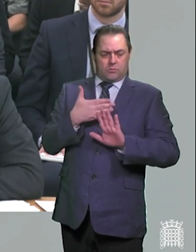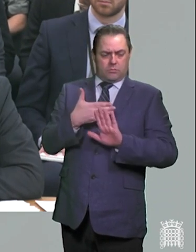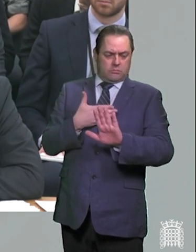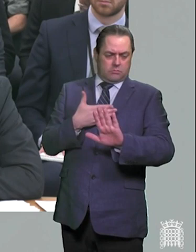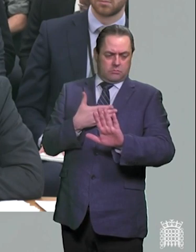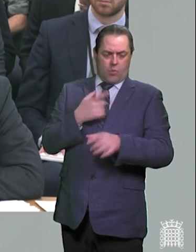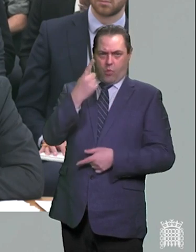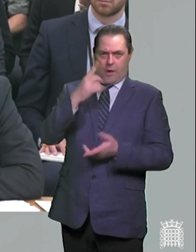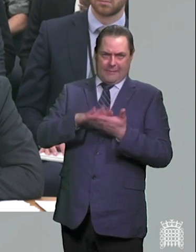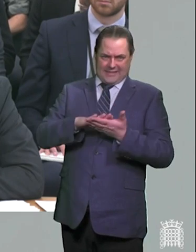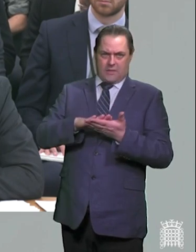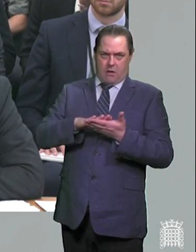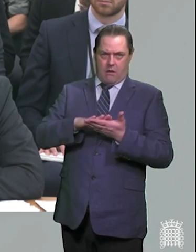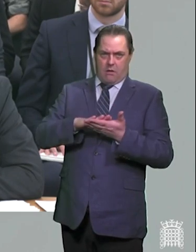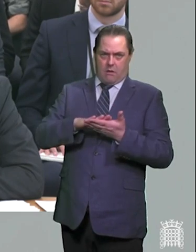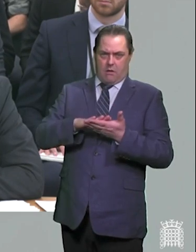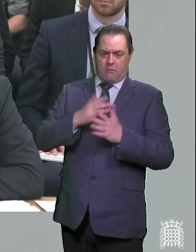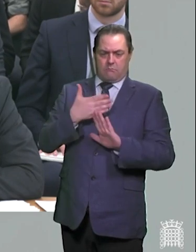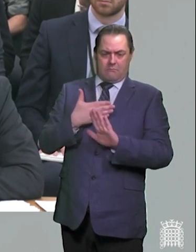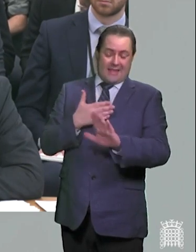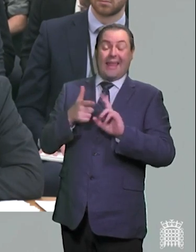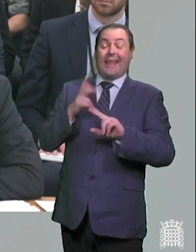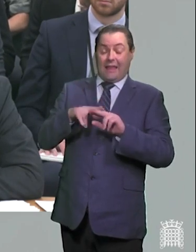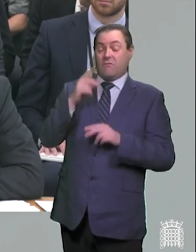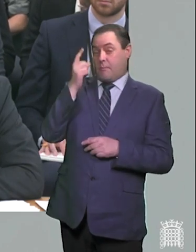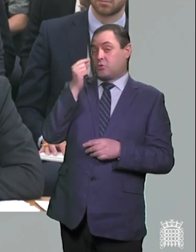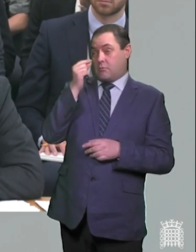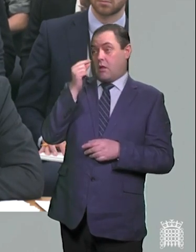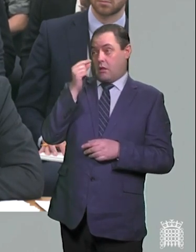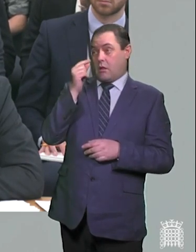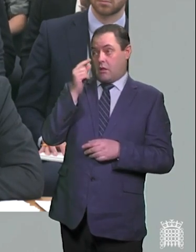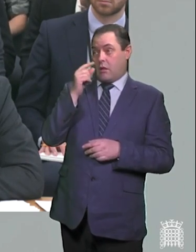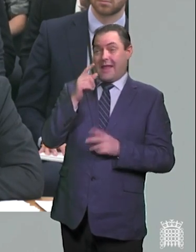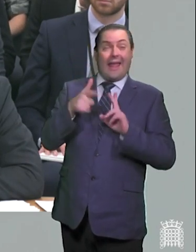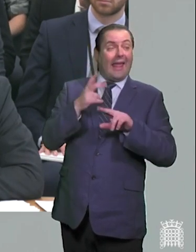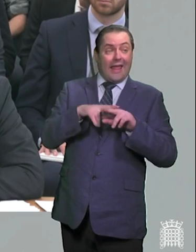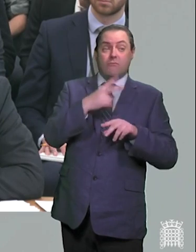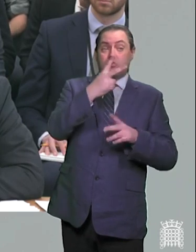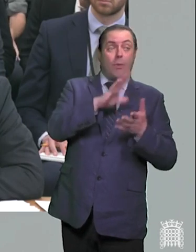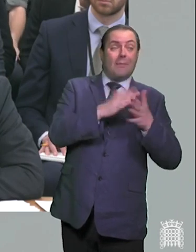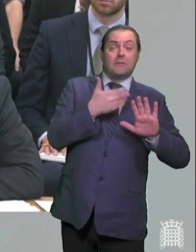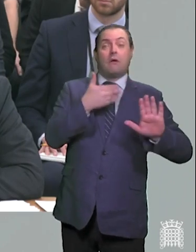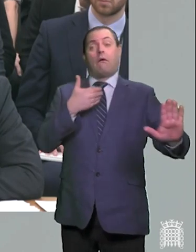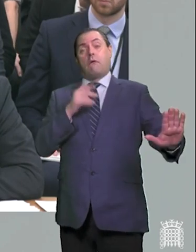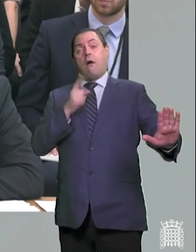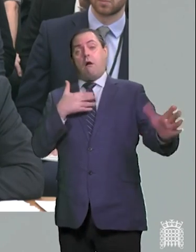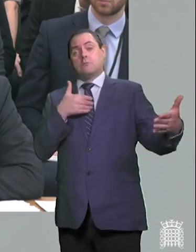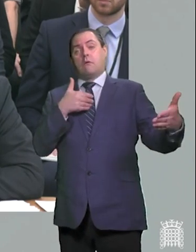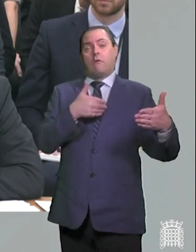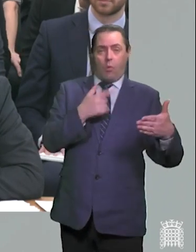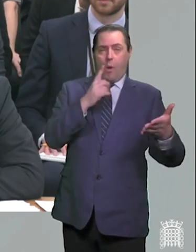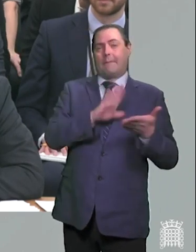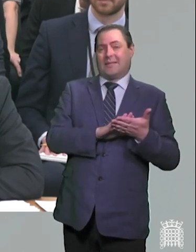1 metre social distancing where possible, with mitigation where 2 metres is not viable. And at